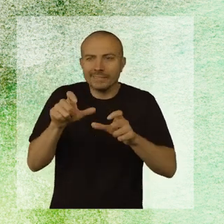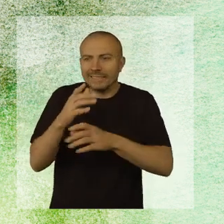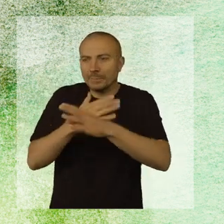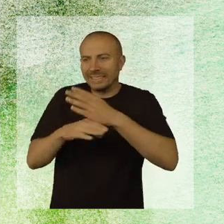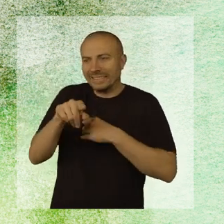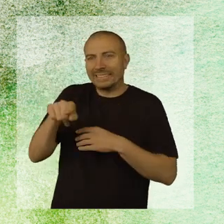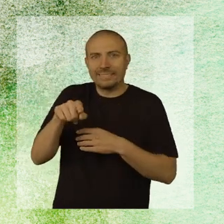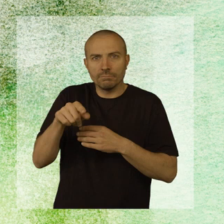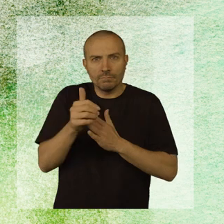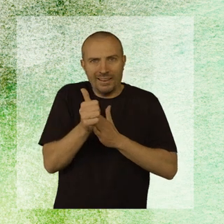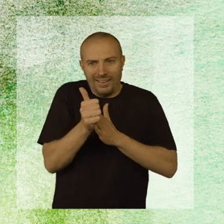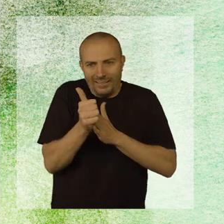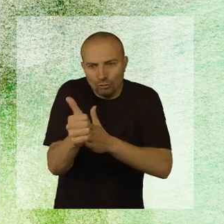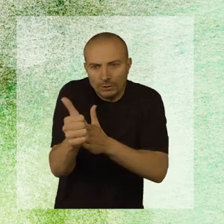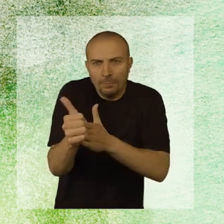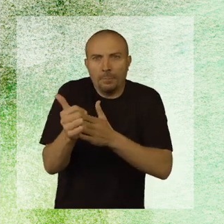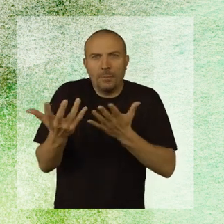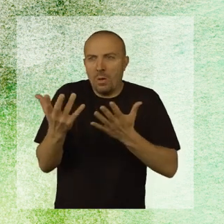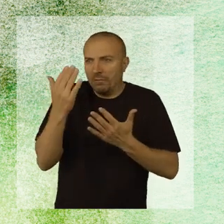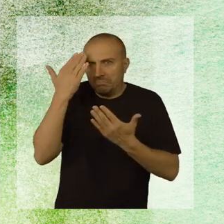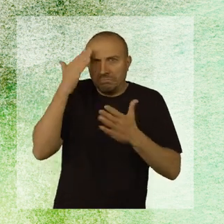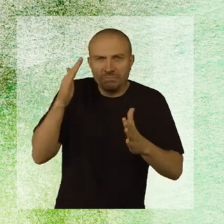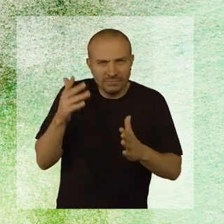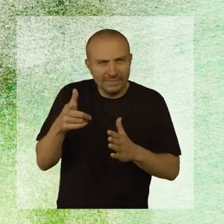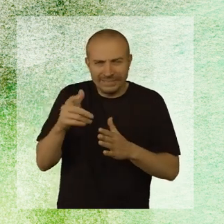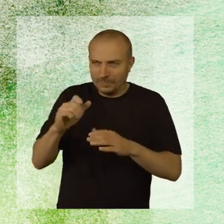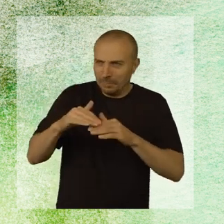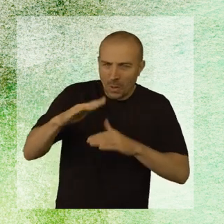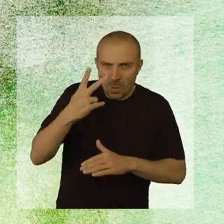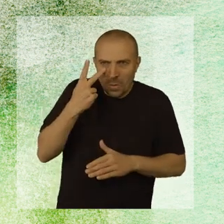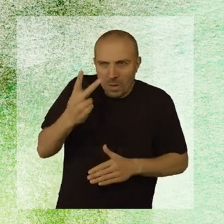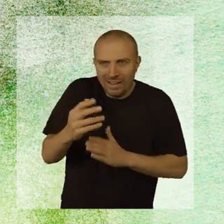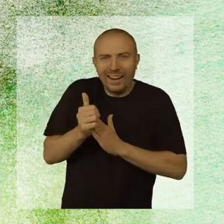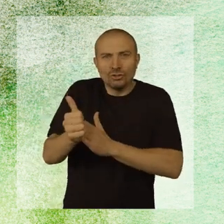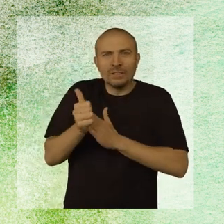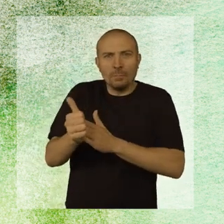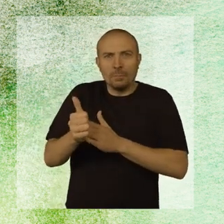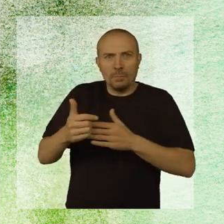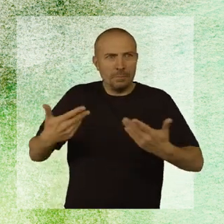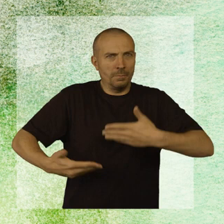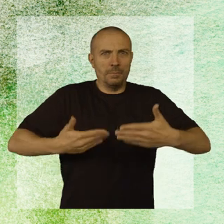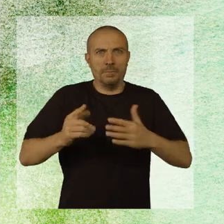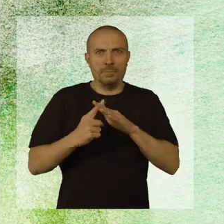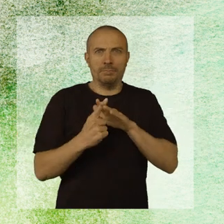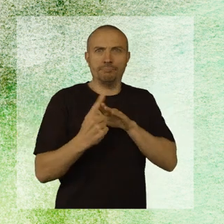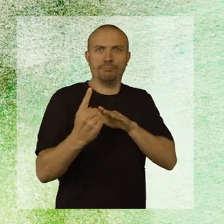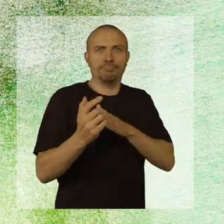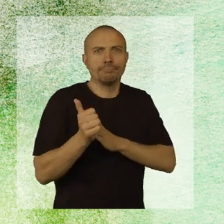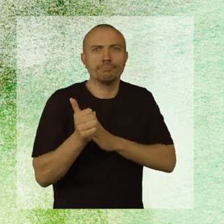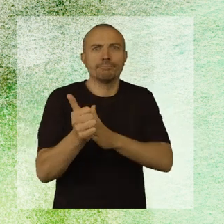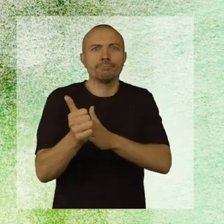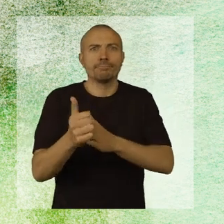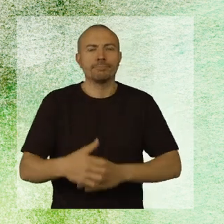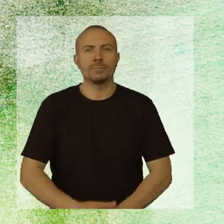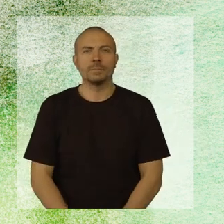it's a lack of opportunity, but there needs to be more disability leadership on